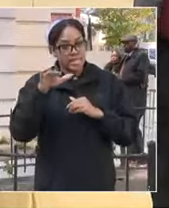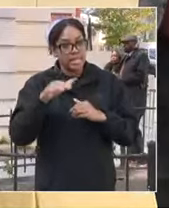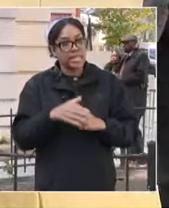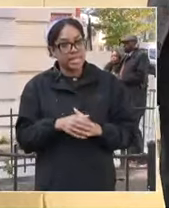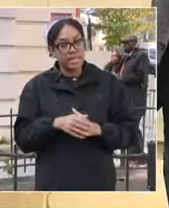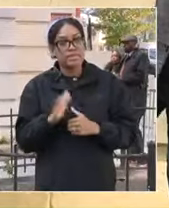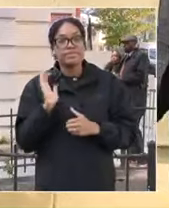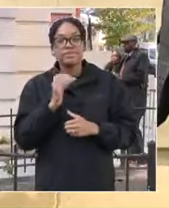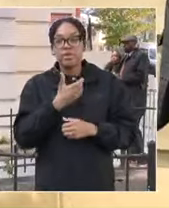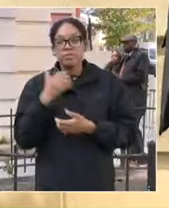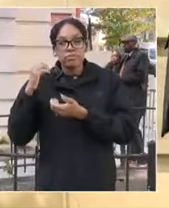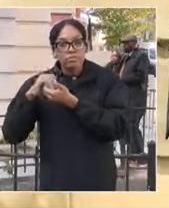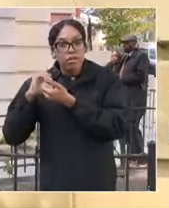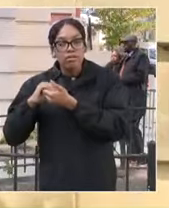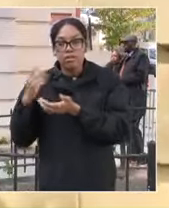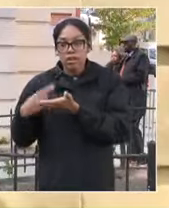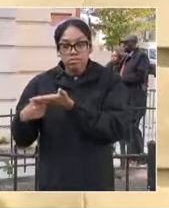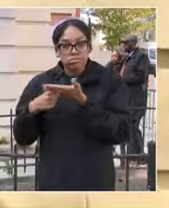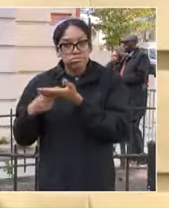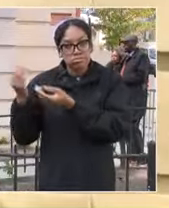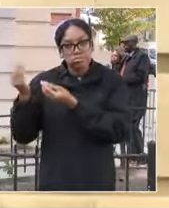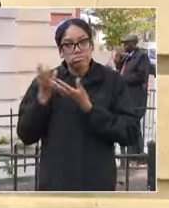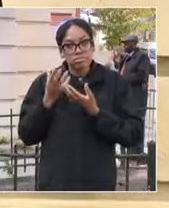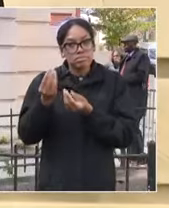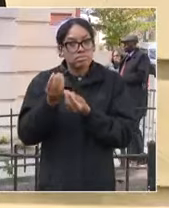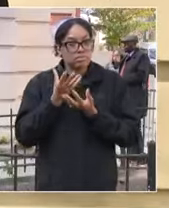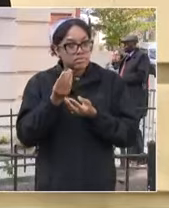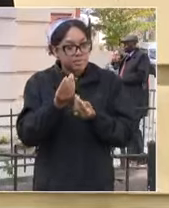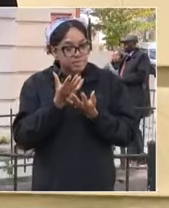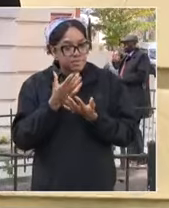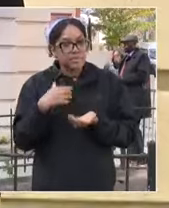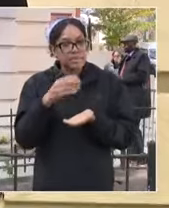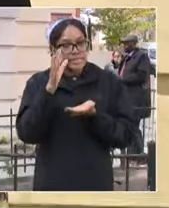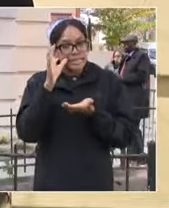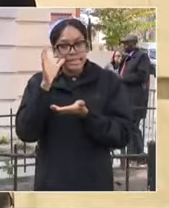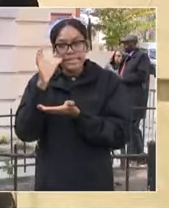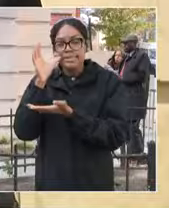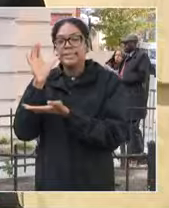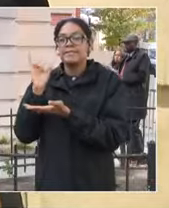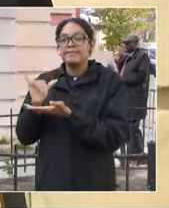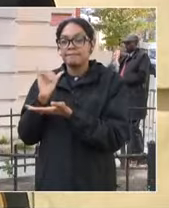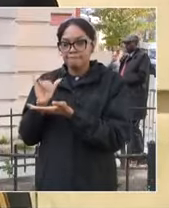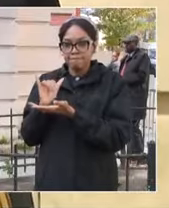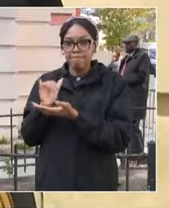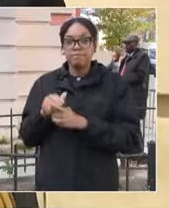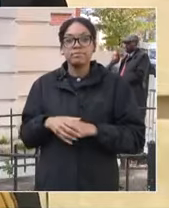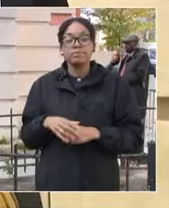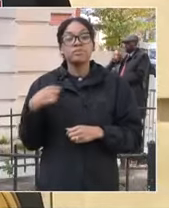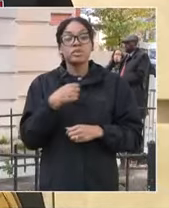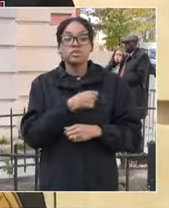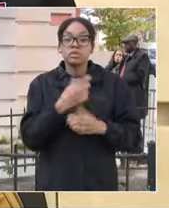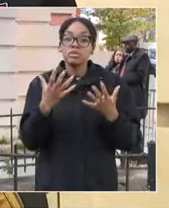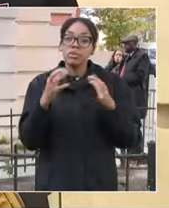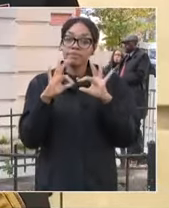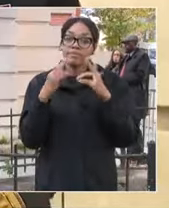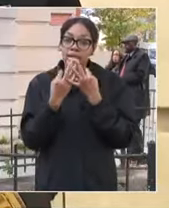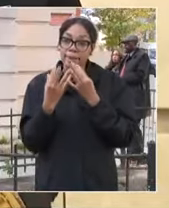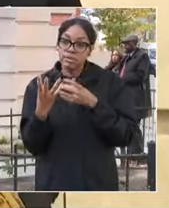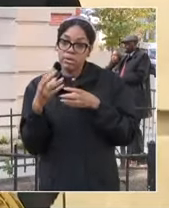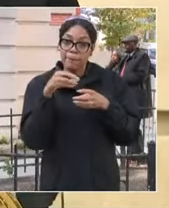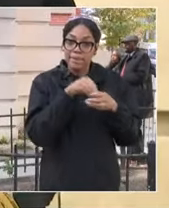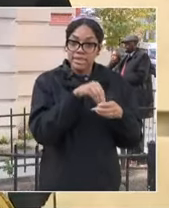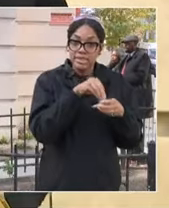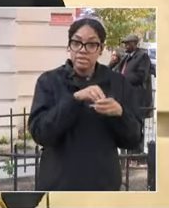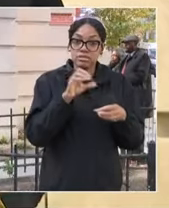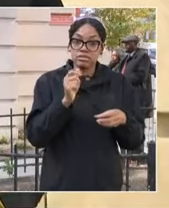that we take our times when our families come into shelter and help them develop a plan that's sustainable for them. But for that, we track